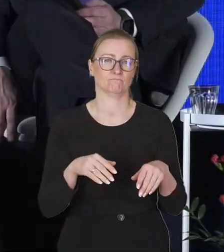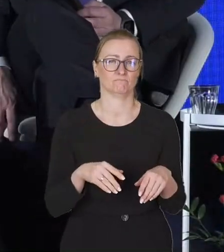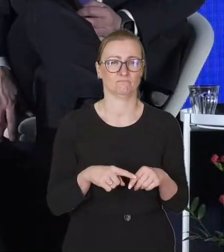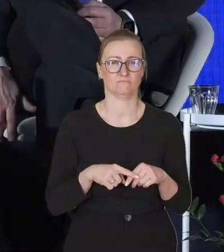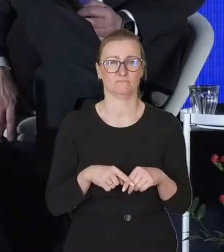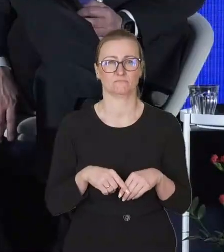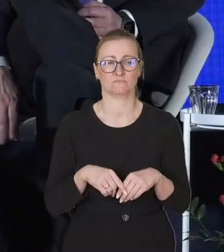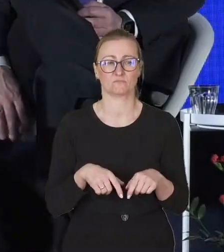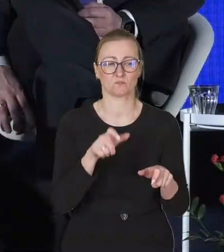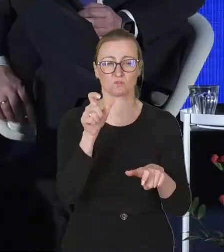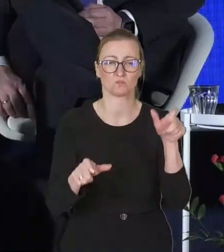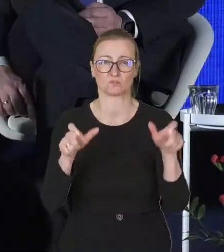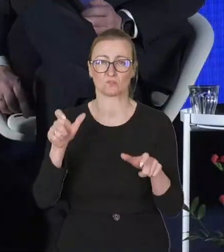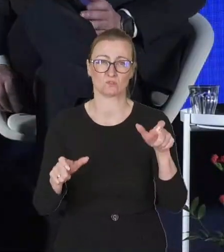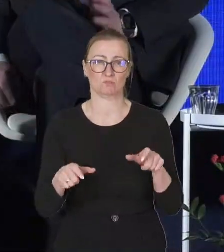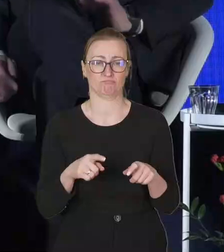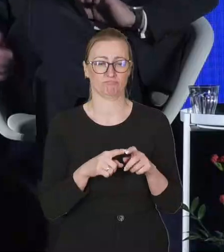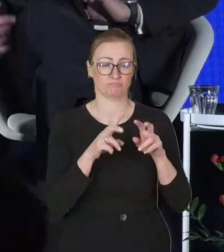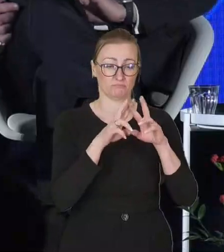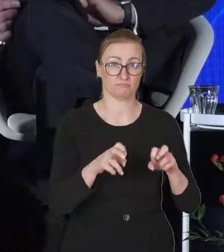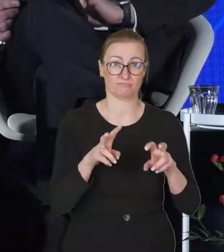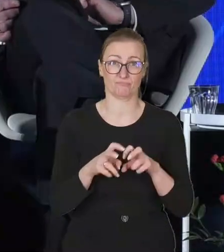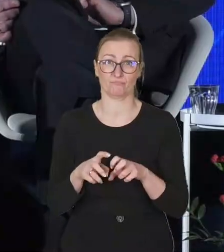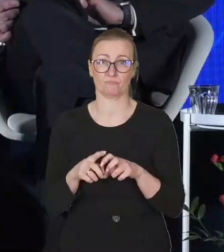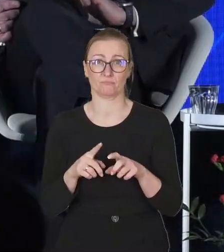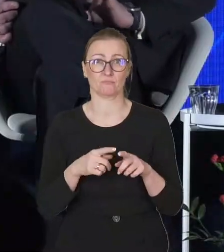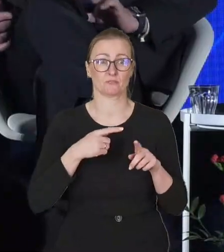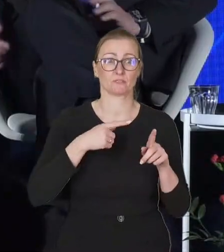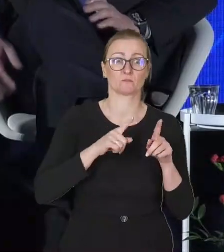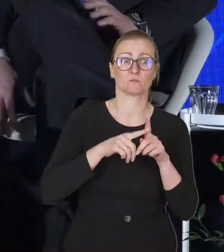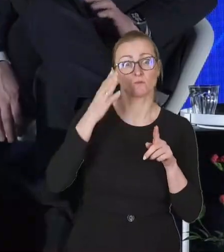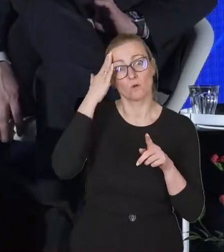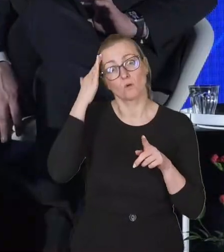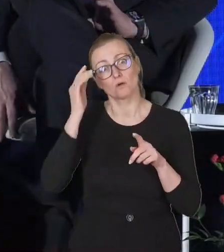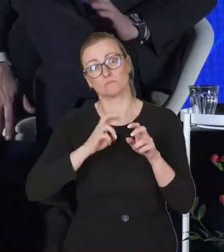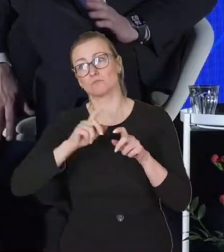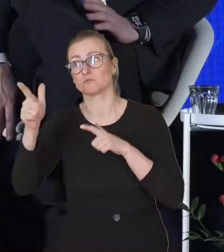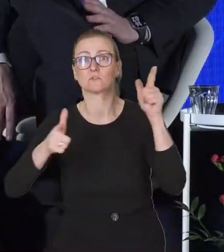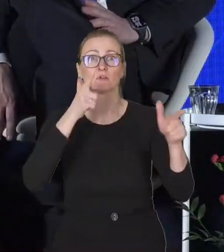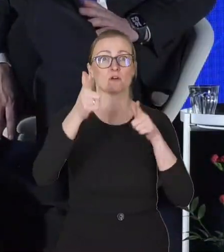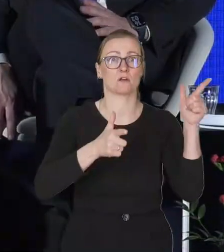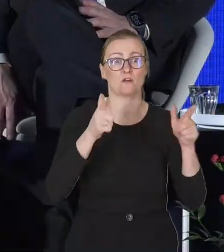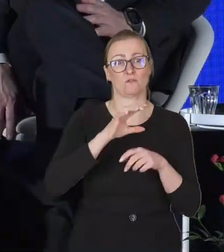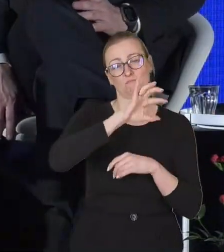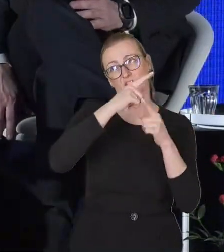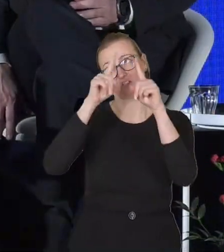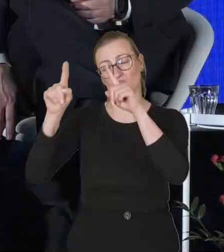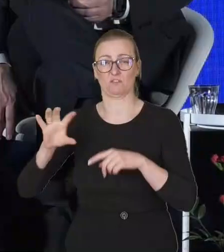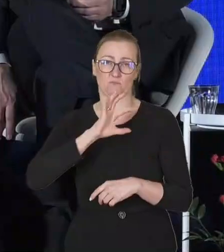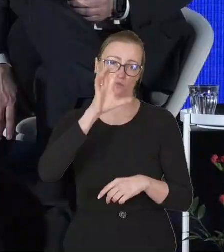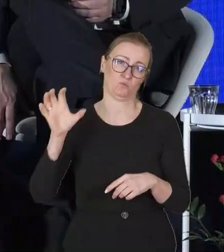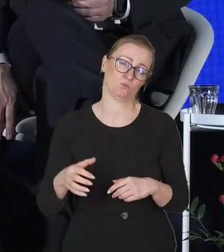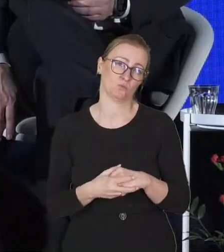this will be very beneficial for all our countries. And of course, I mean, sometimes you hear a bit